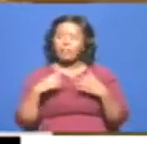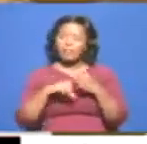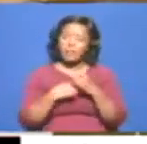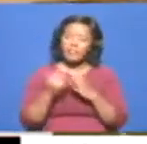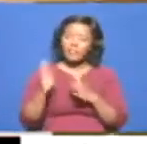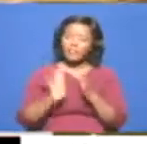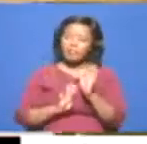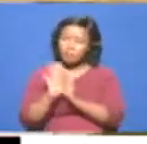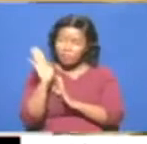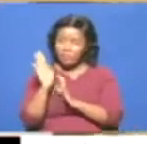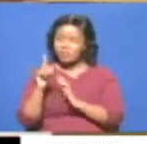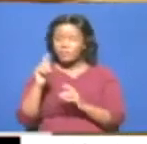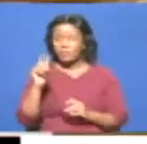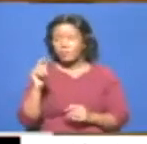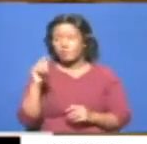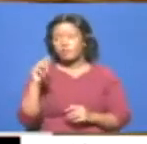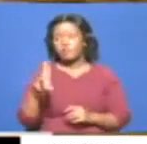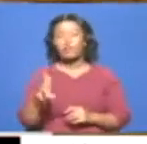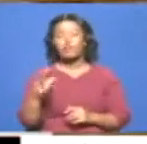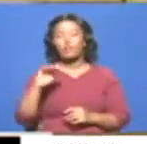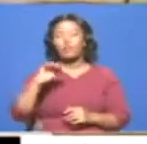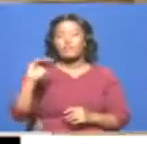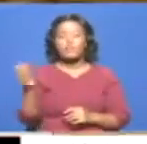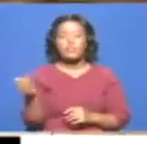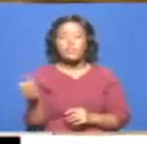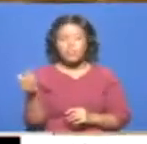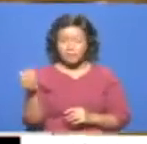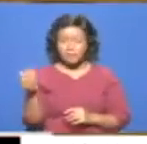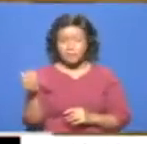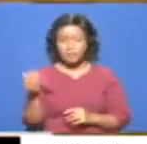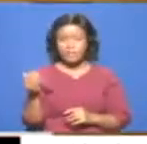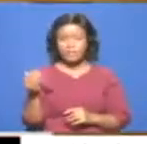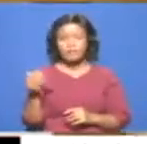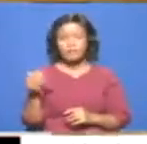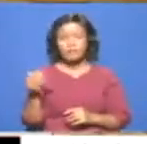Tatu City. Reporting for Lunchtime News, I am Teresa Mutai.